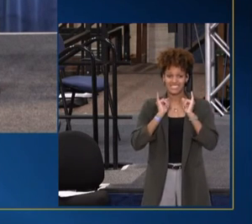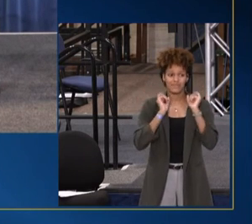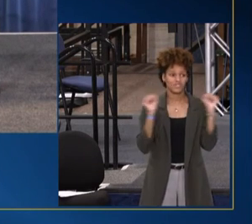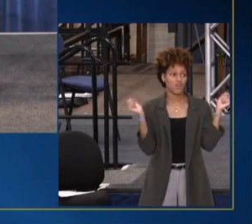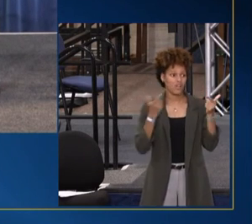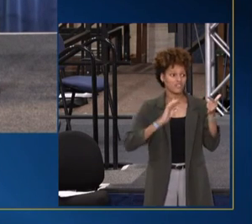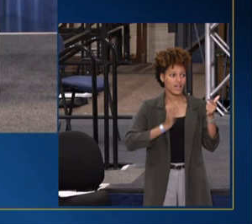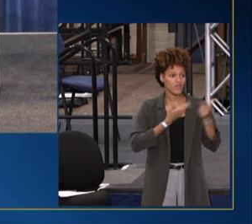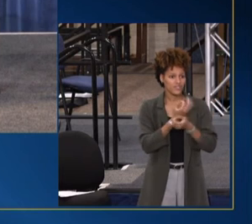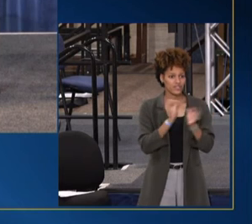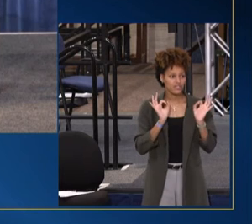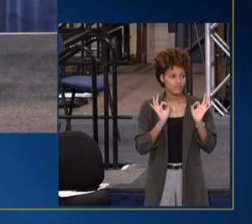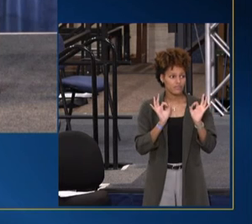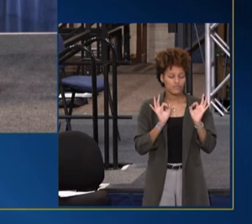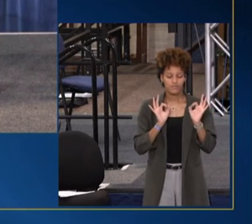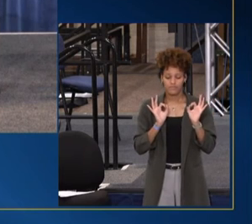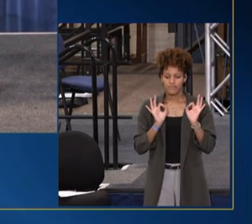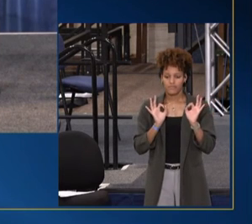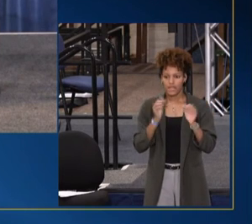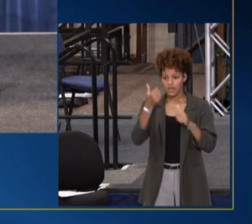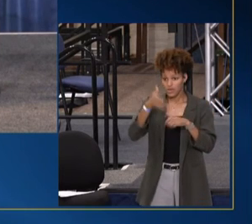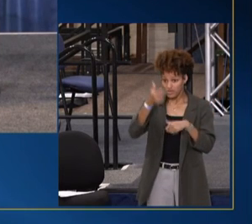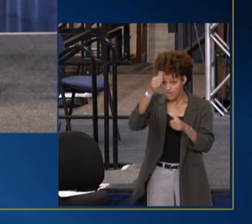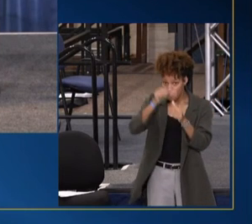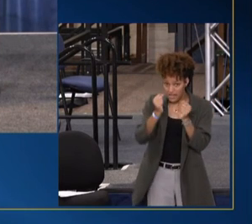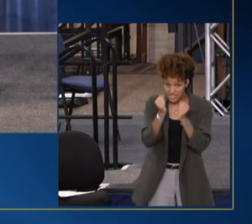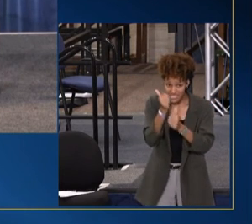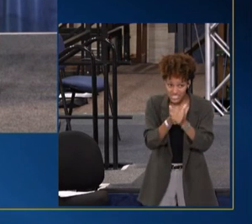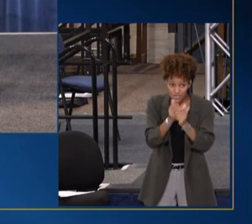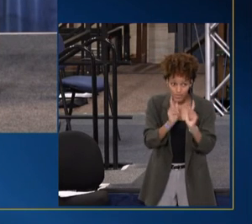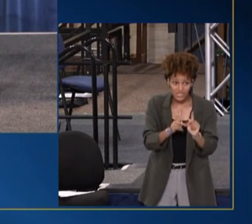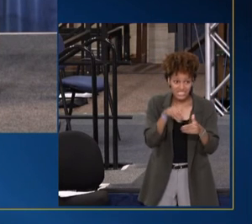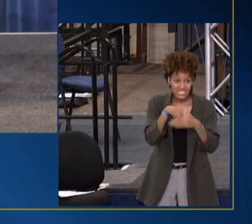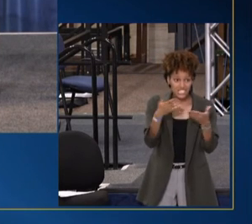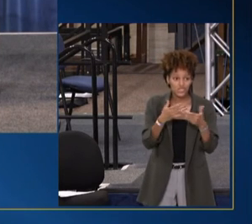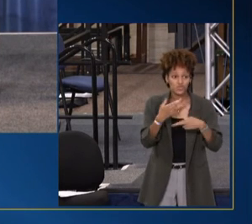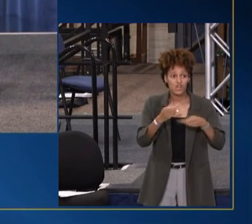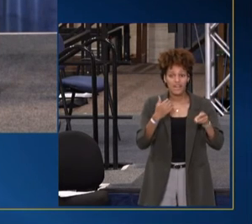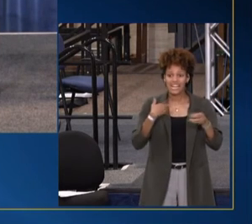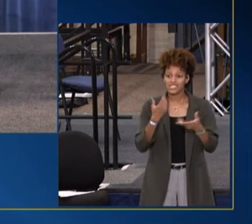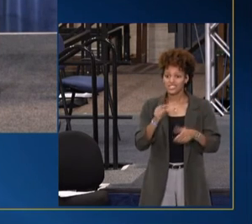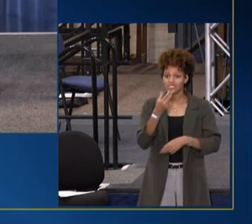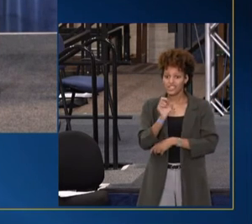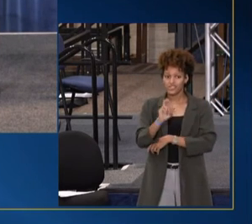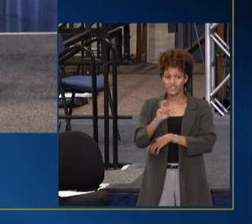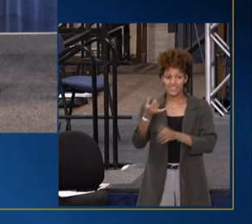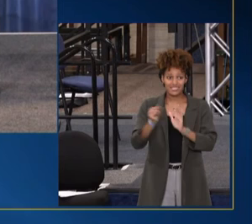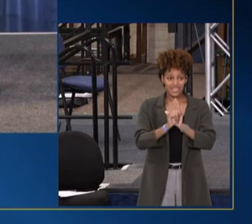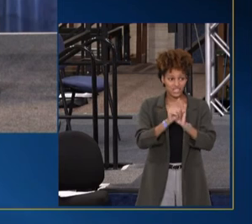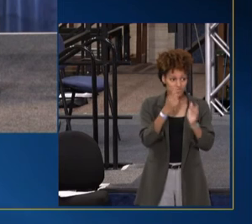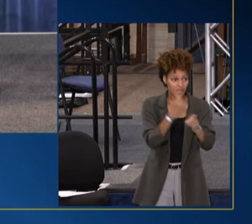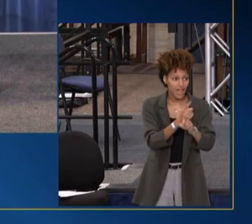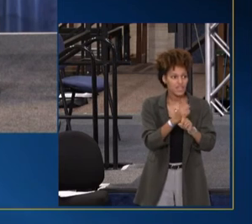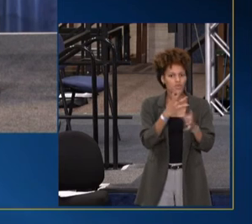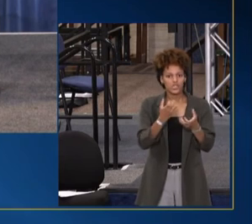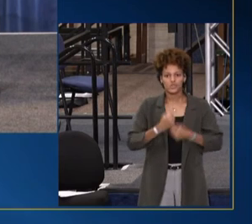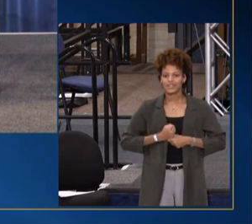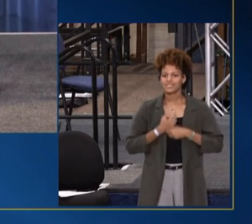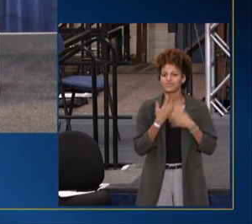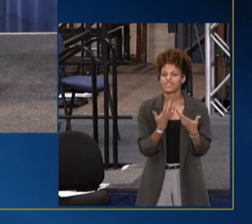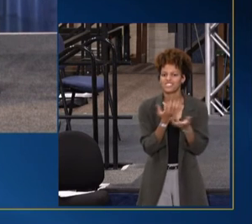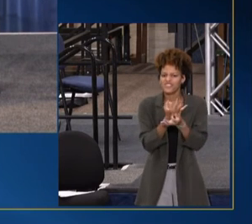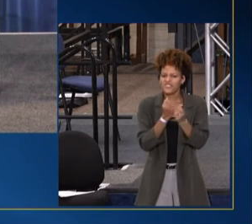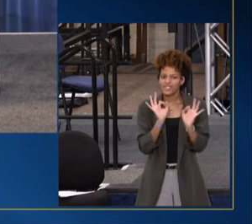right? I will point out, remind us all, every single person in here has a gender identity, right? And we want to be able to express it